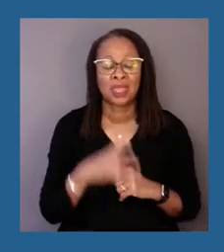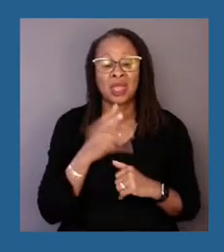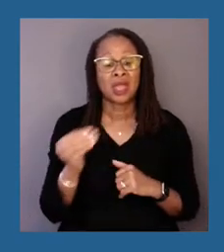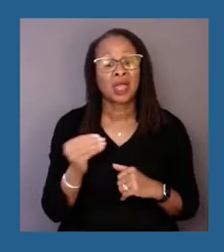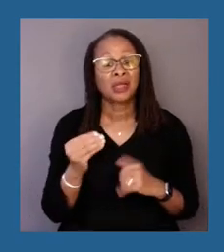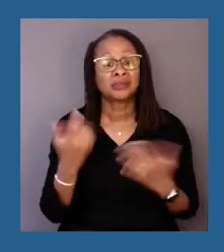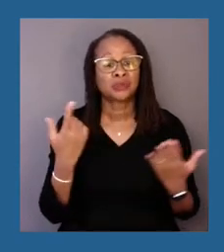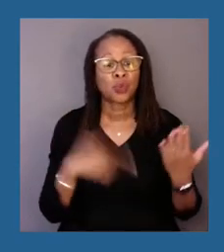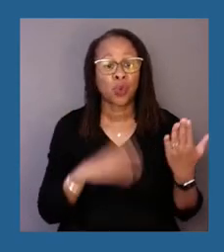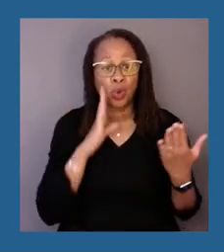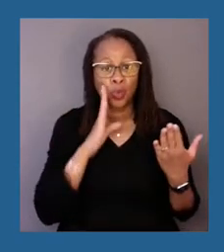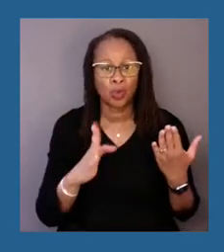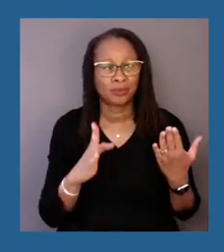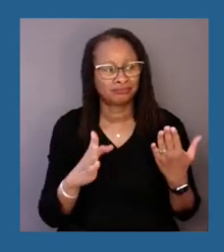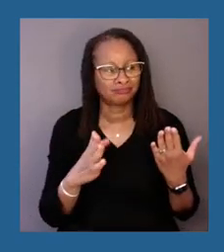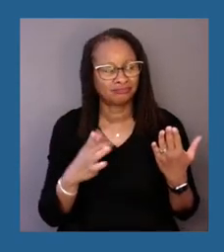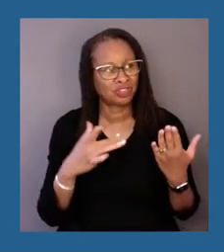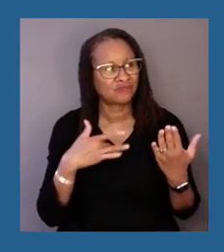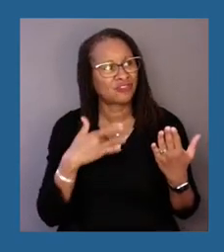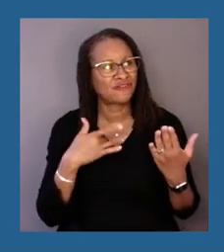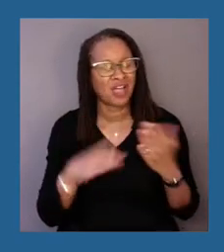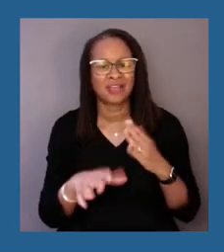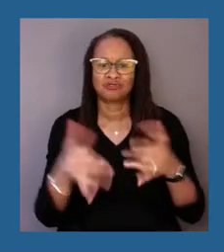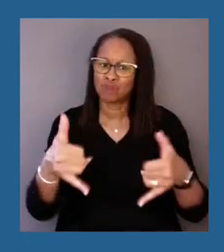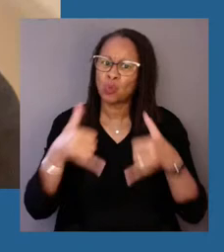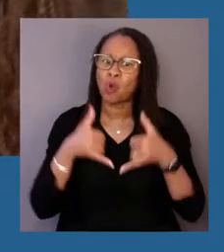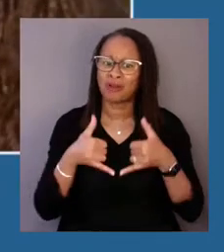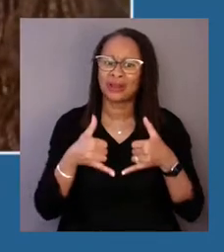and what's been rewarding. Tell us about your experience.